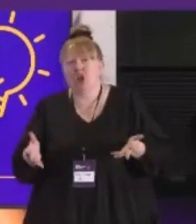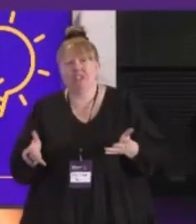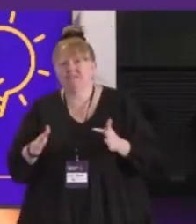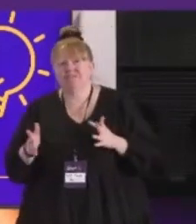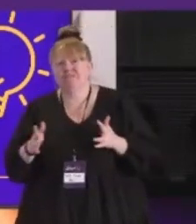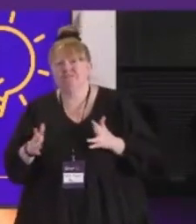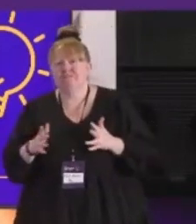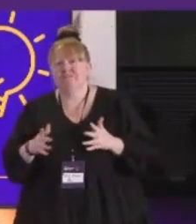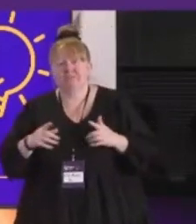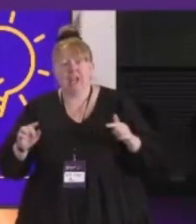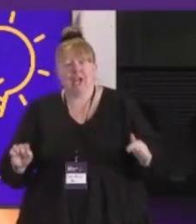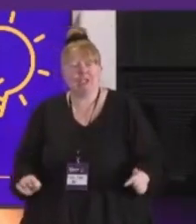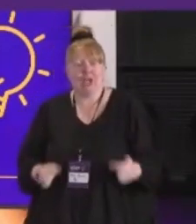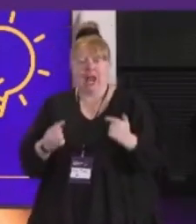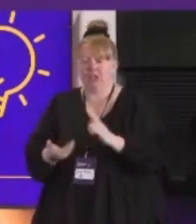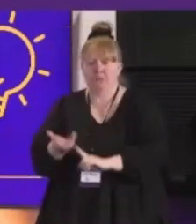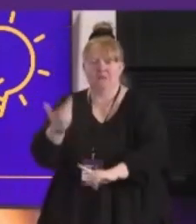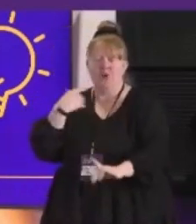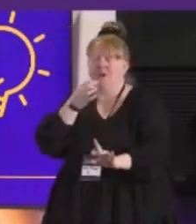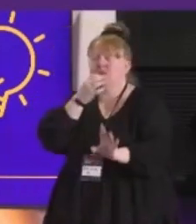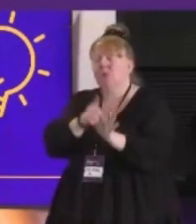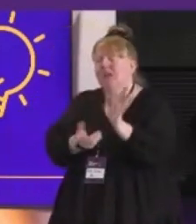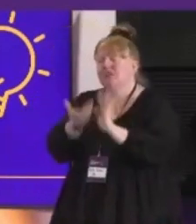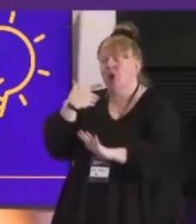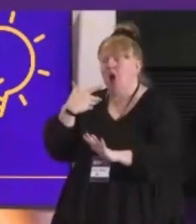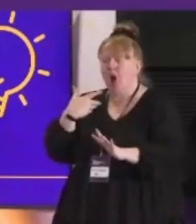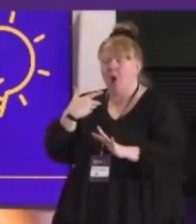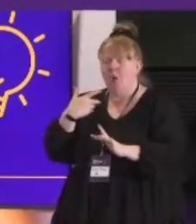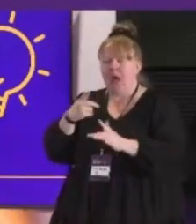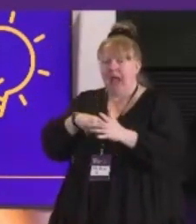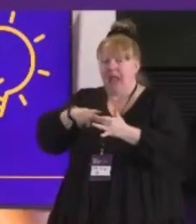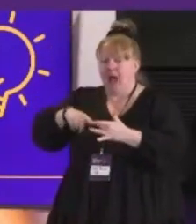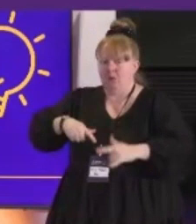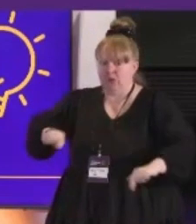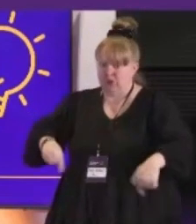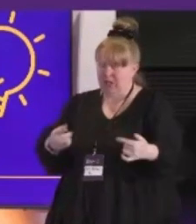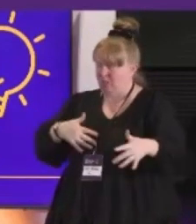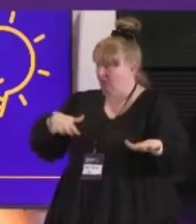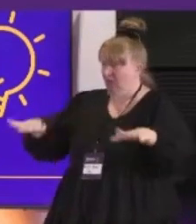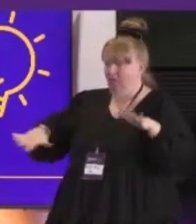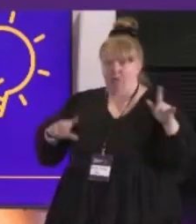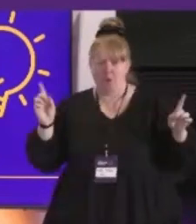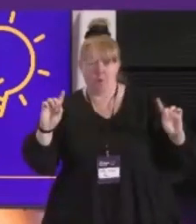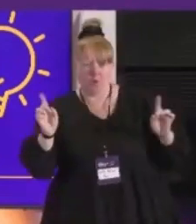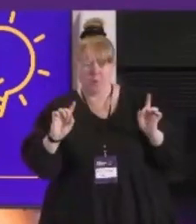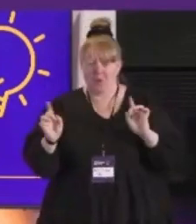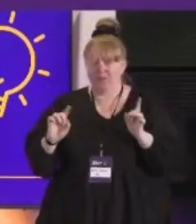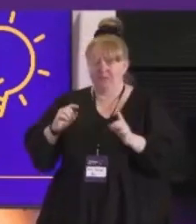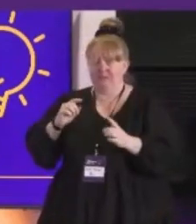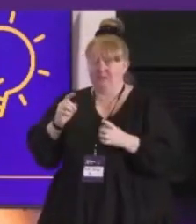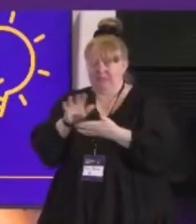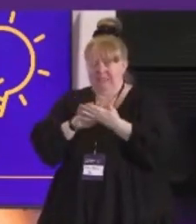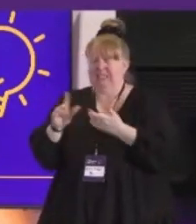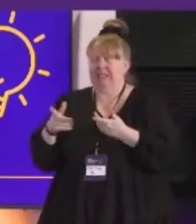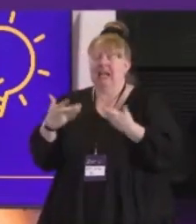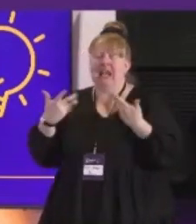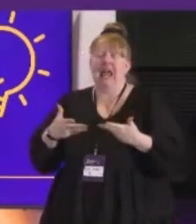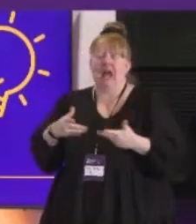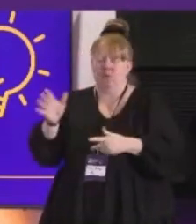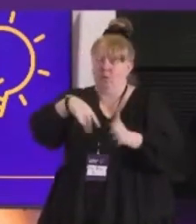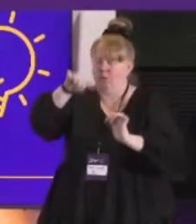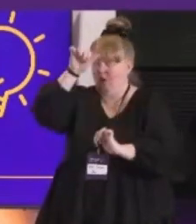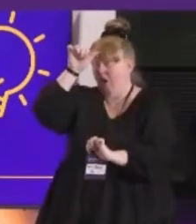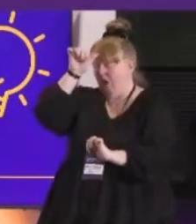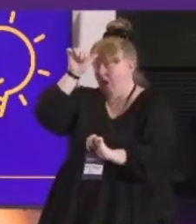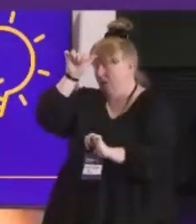not as much of a challenge maybe as it was a few years ago. Cool. And Jonathan, you're describing something that's becoming more integrated in the sense of